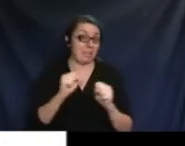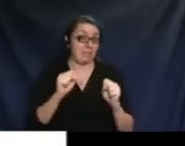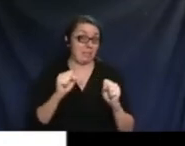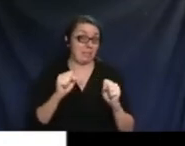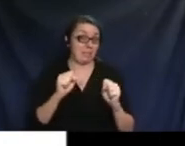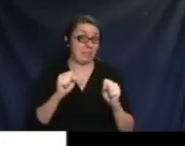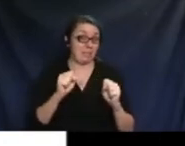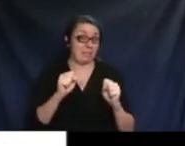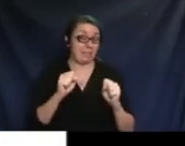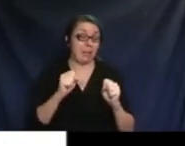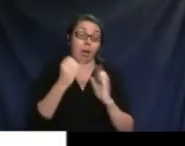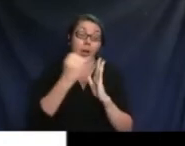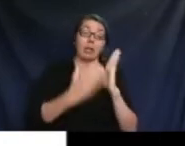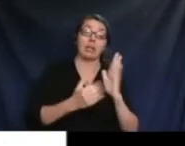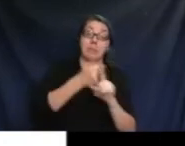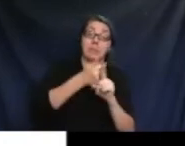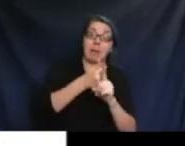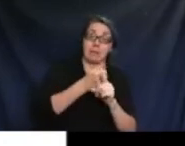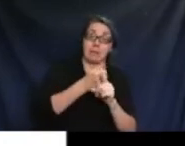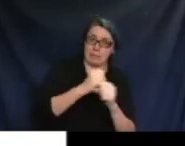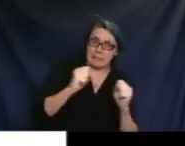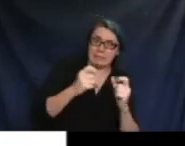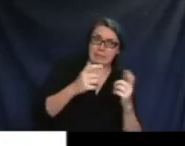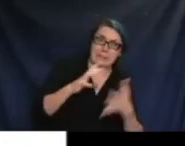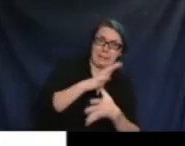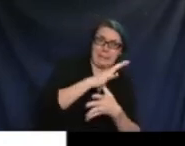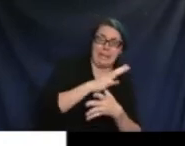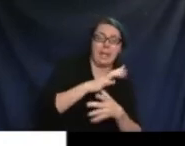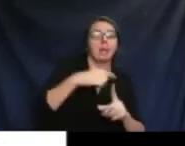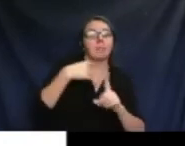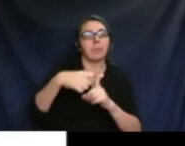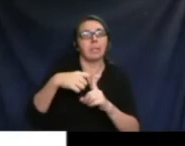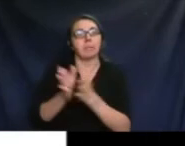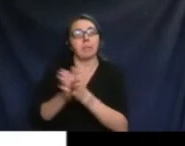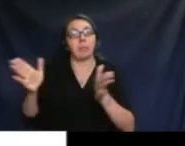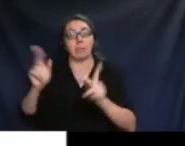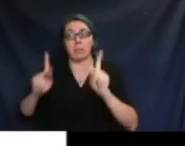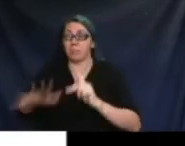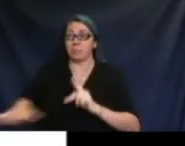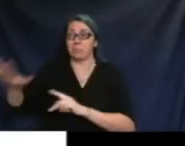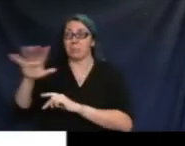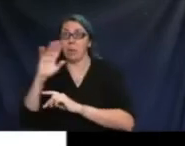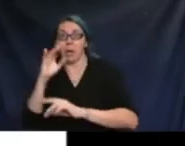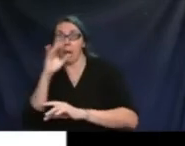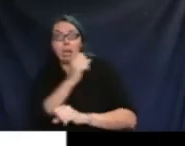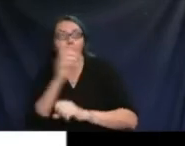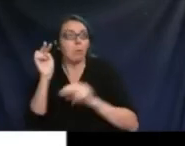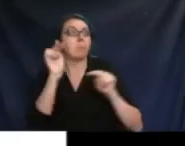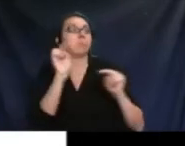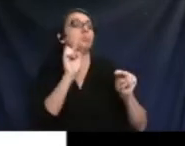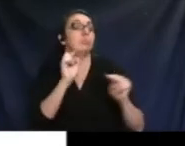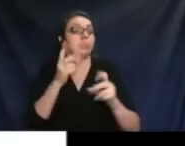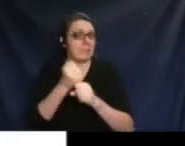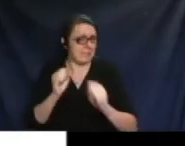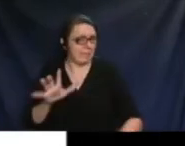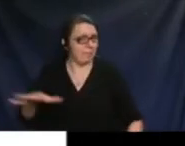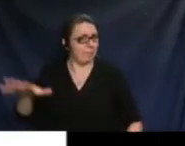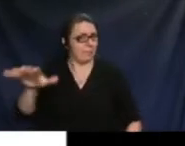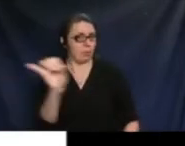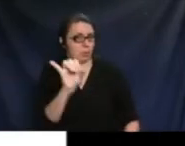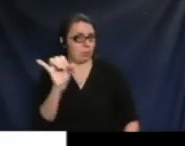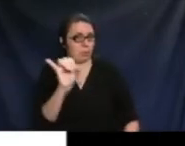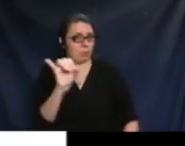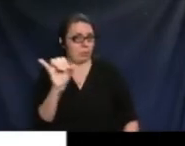if you're wanting to do something outside of the site, is different than doing something inside a condemned site. So just to keep that in